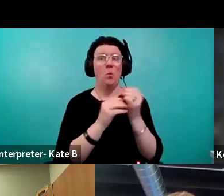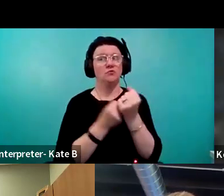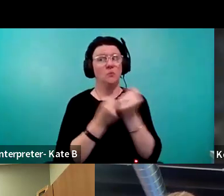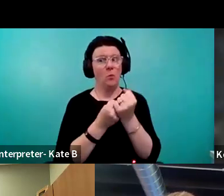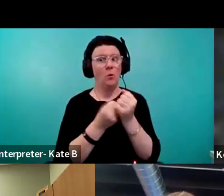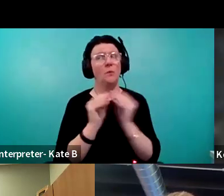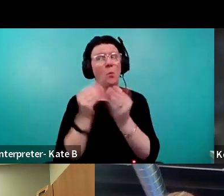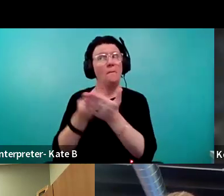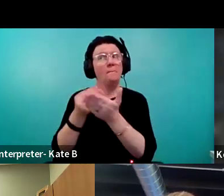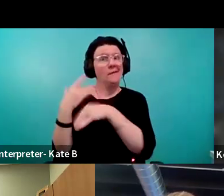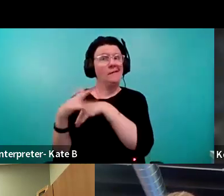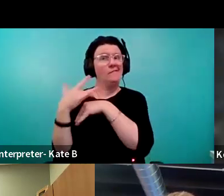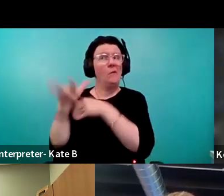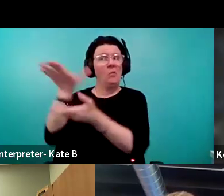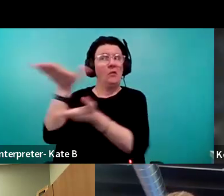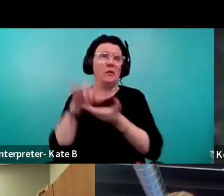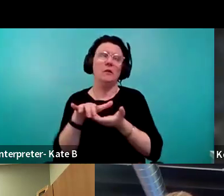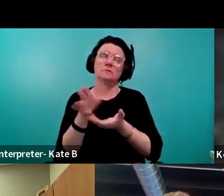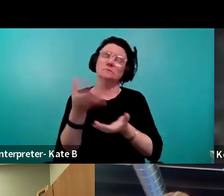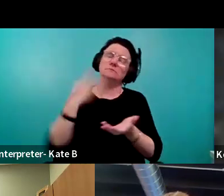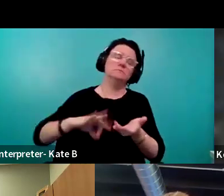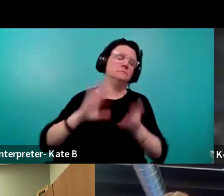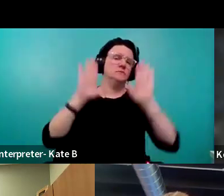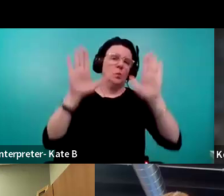have financially from the state would be wonderful.